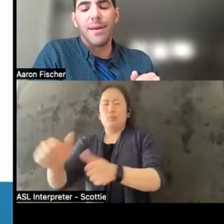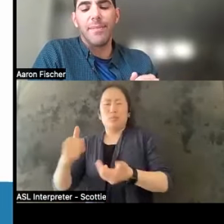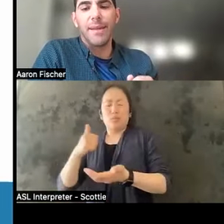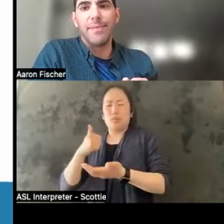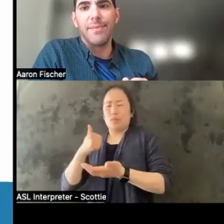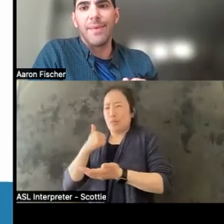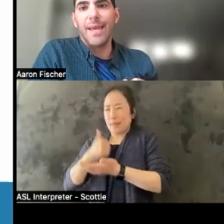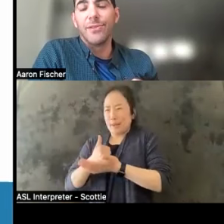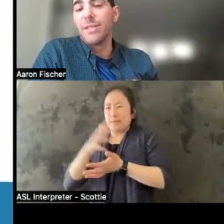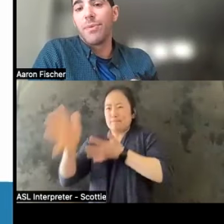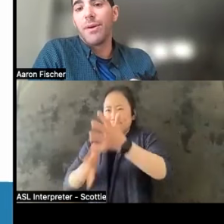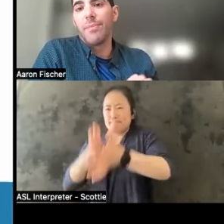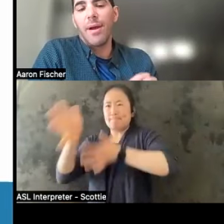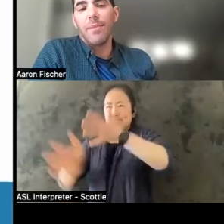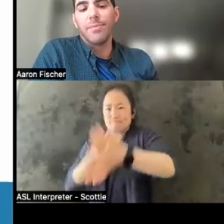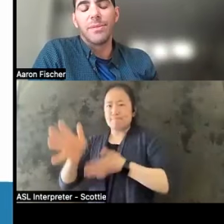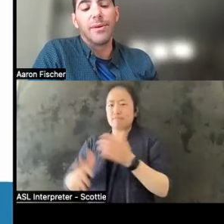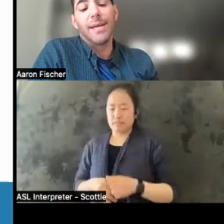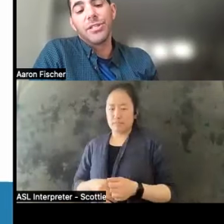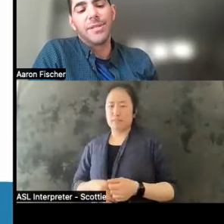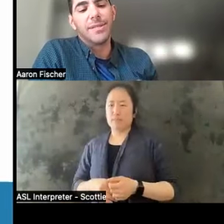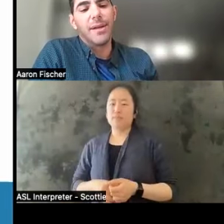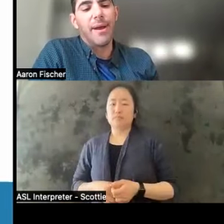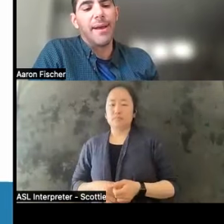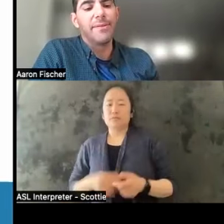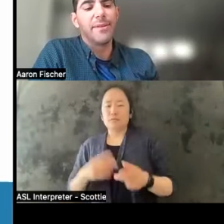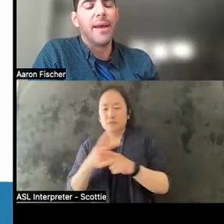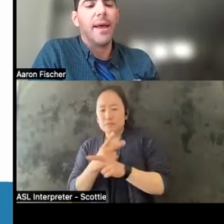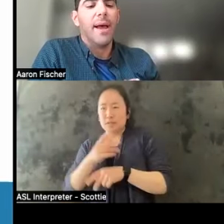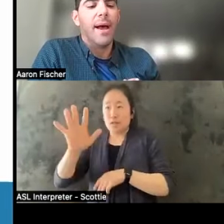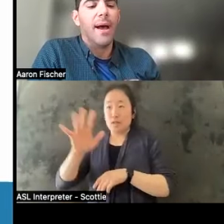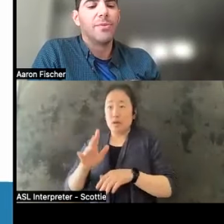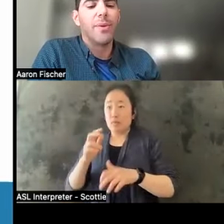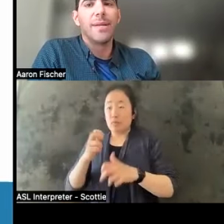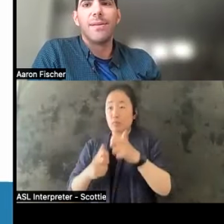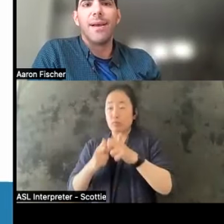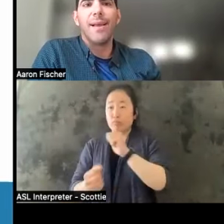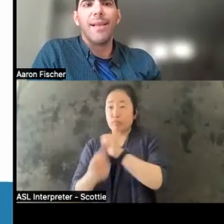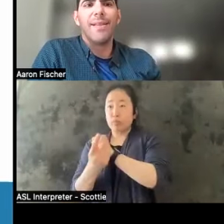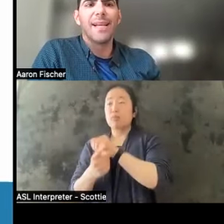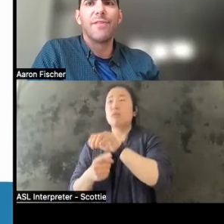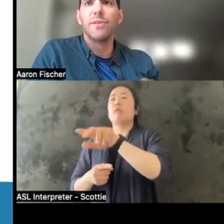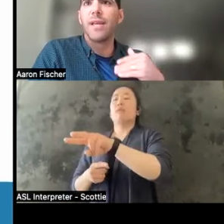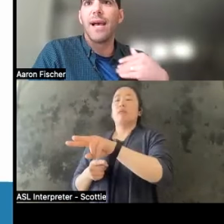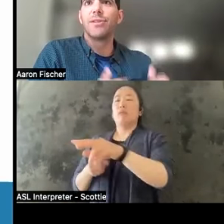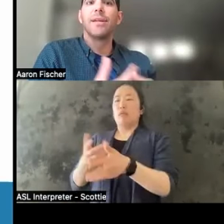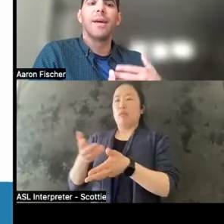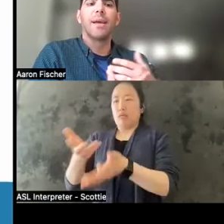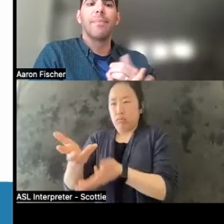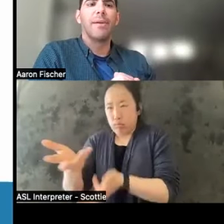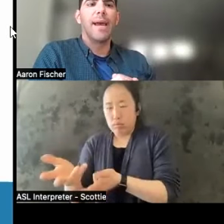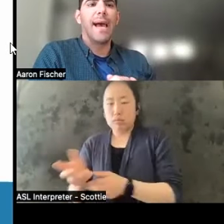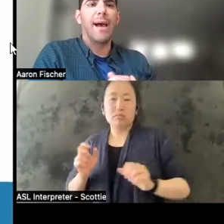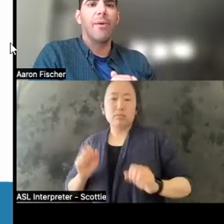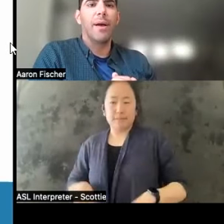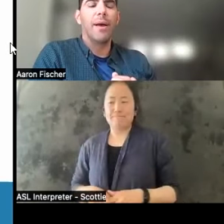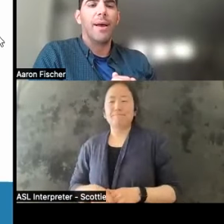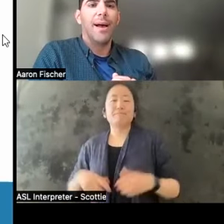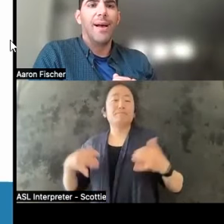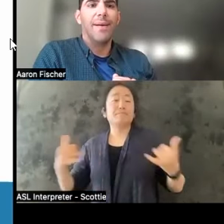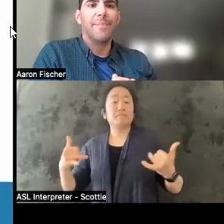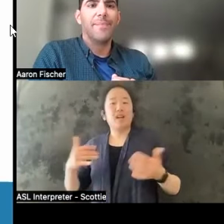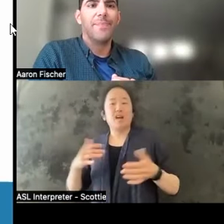process and address problems or issues as they arrive. So next few slides are going to talk about